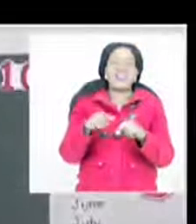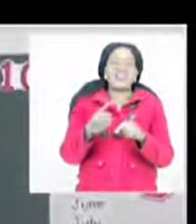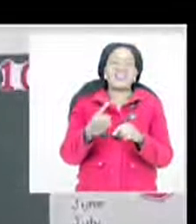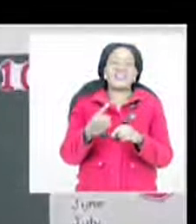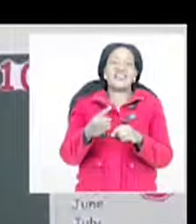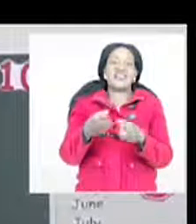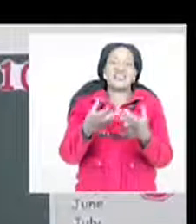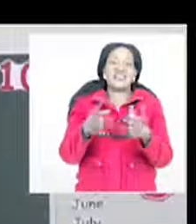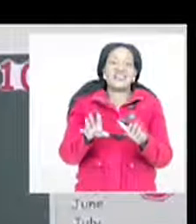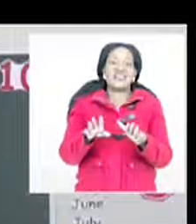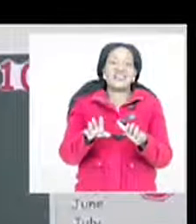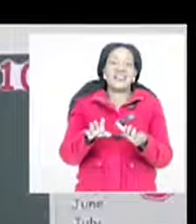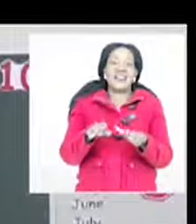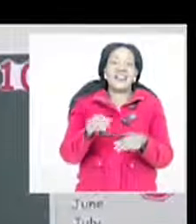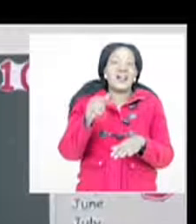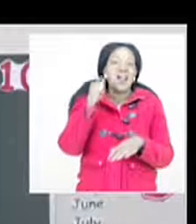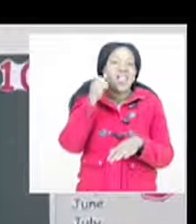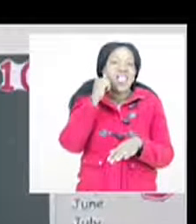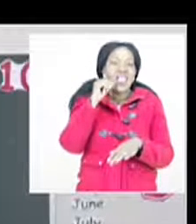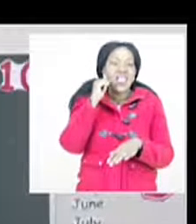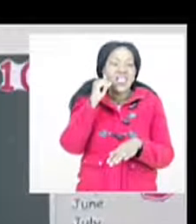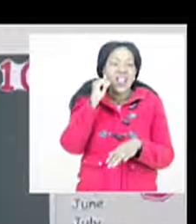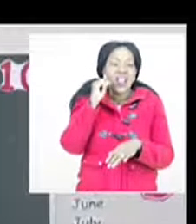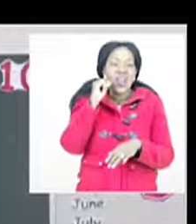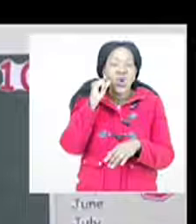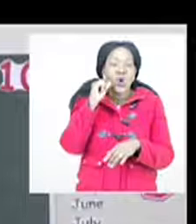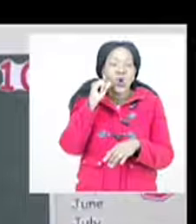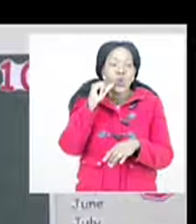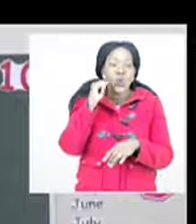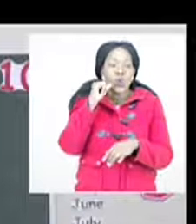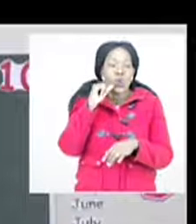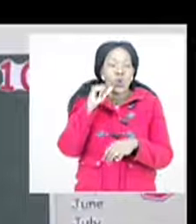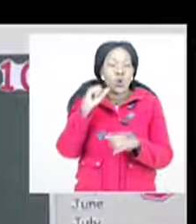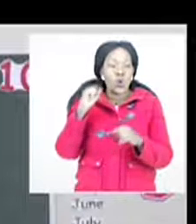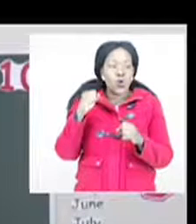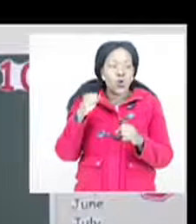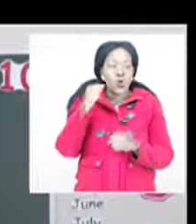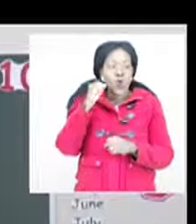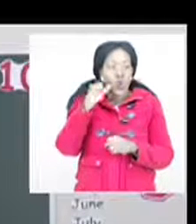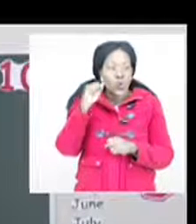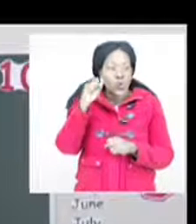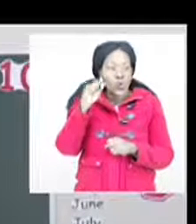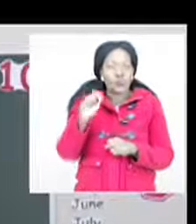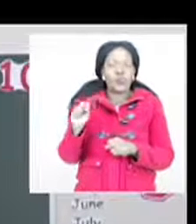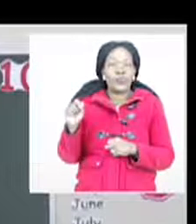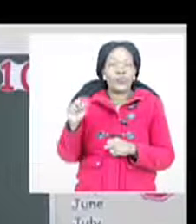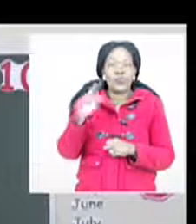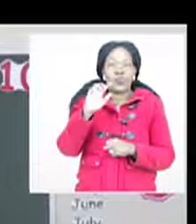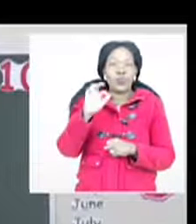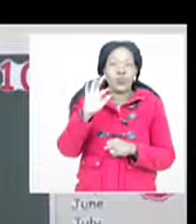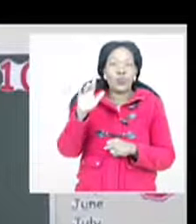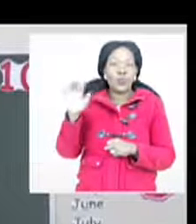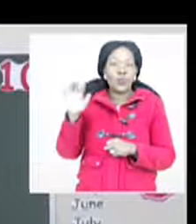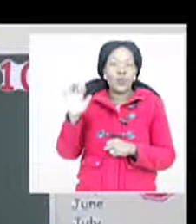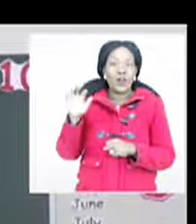I have a yellow truck. Yellow, Y. I have a